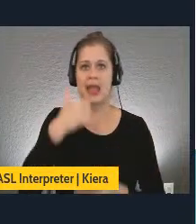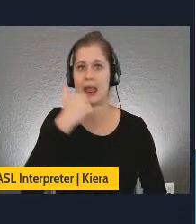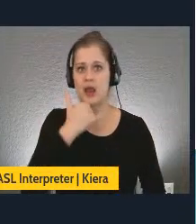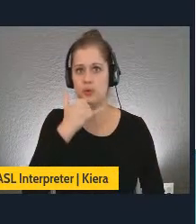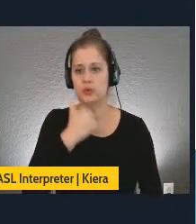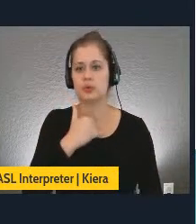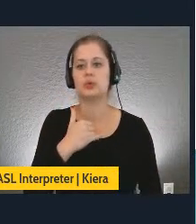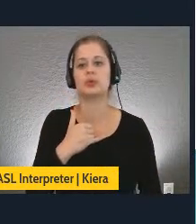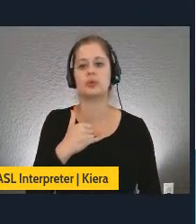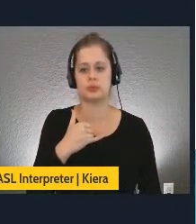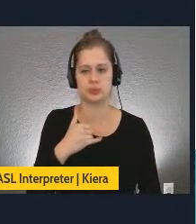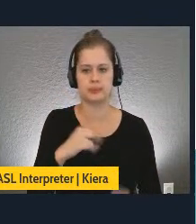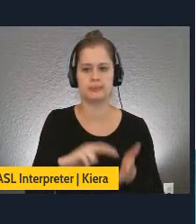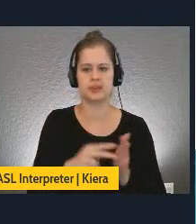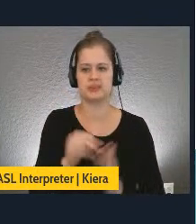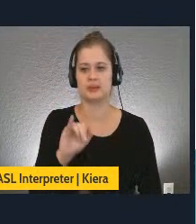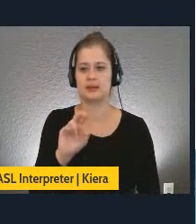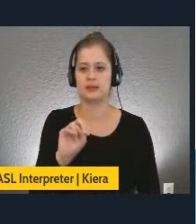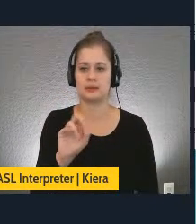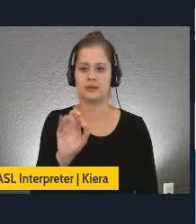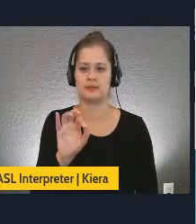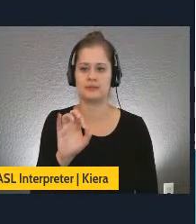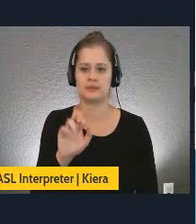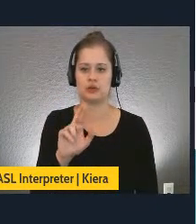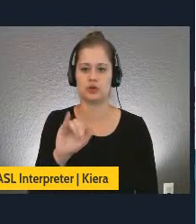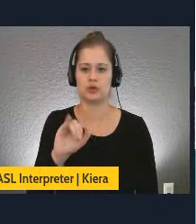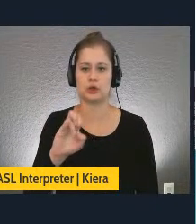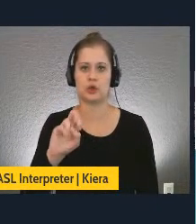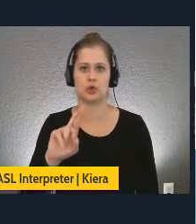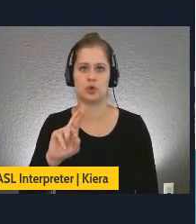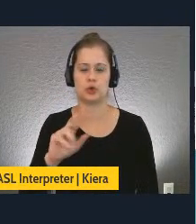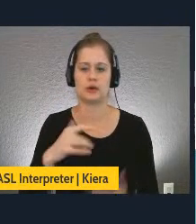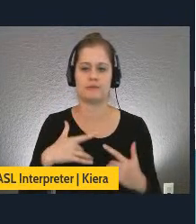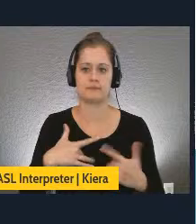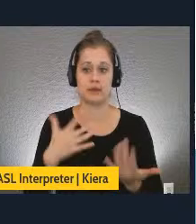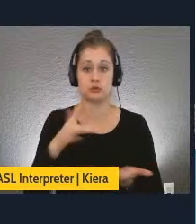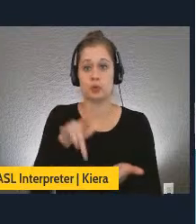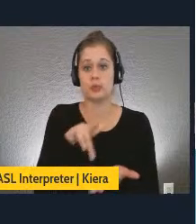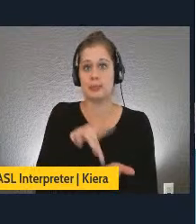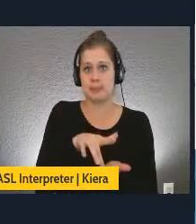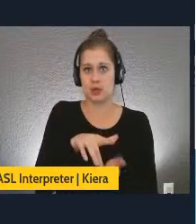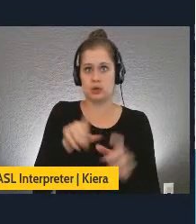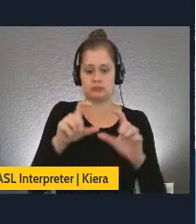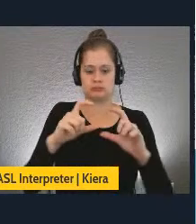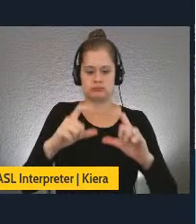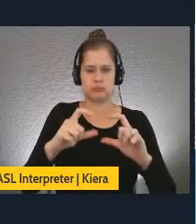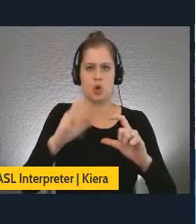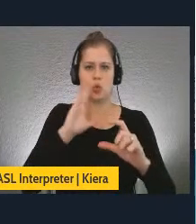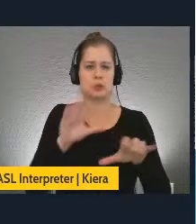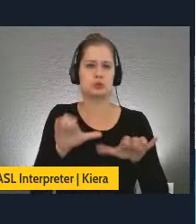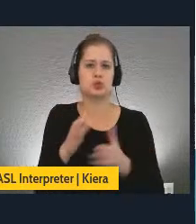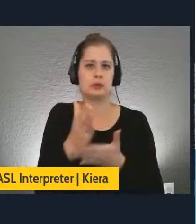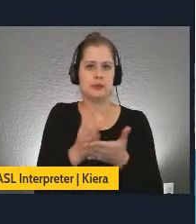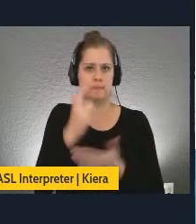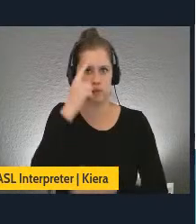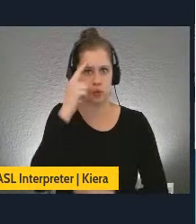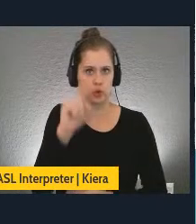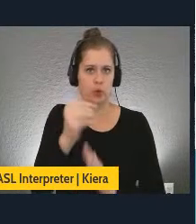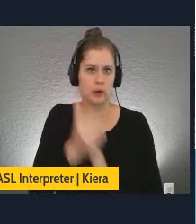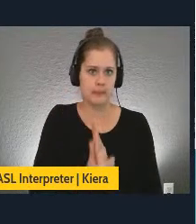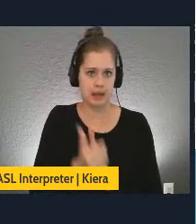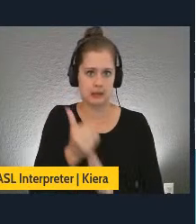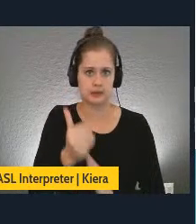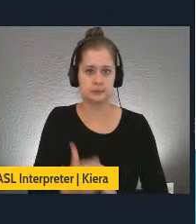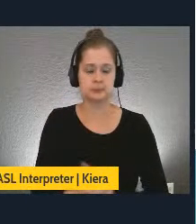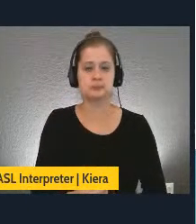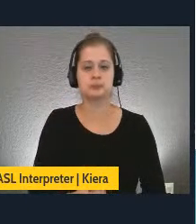failure event. So the piece in the middle does some things for you. And as you can see here, this